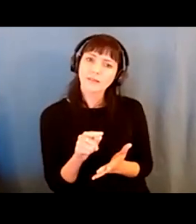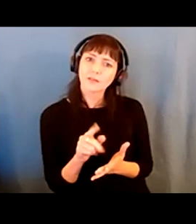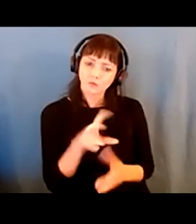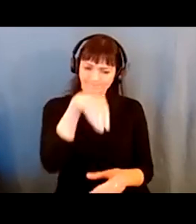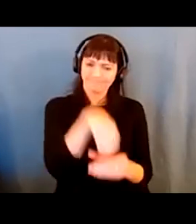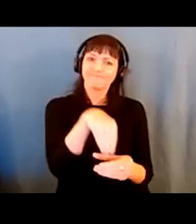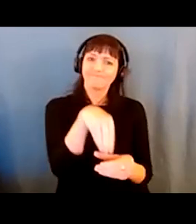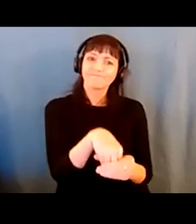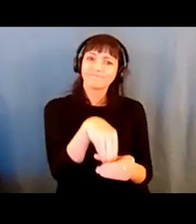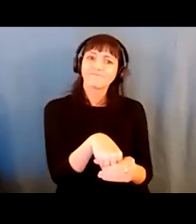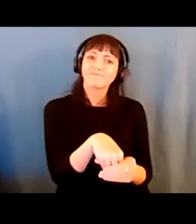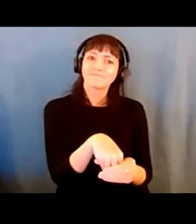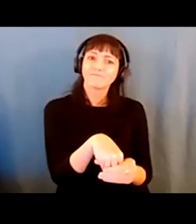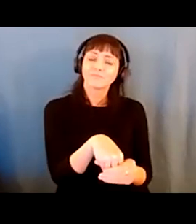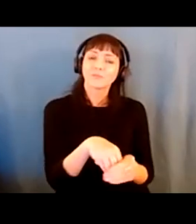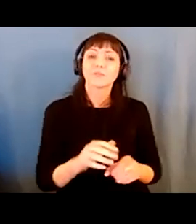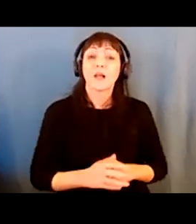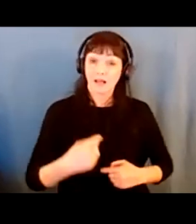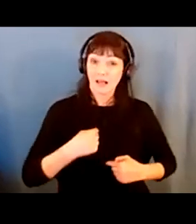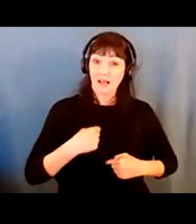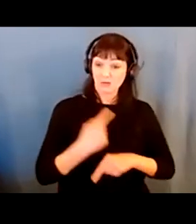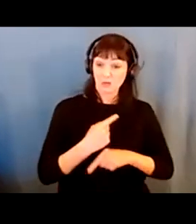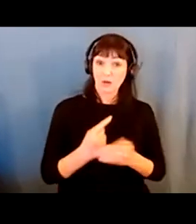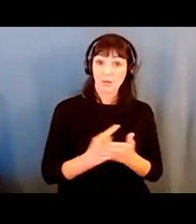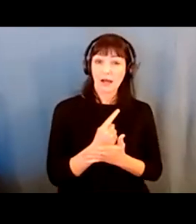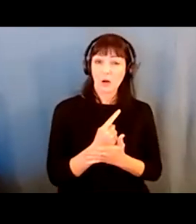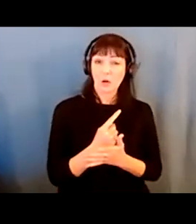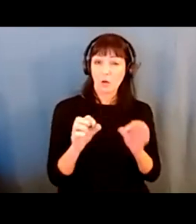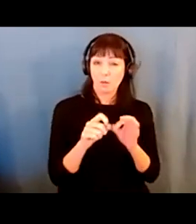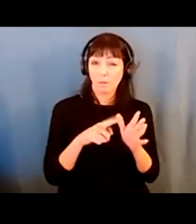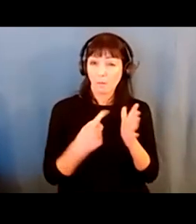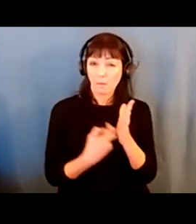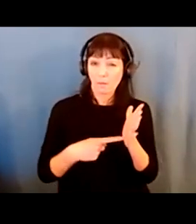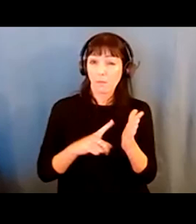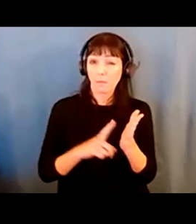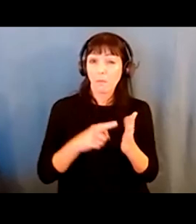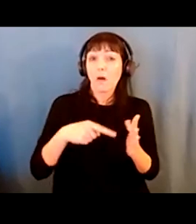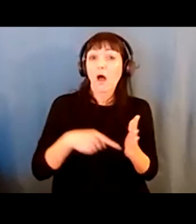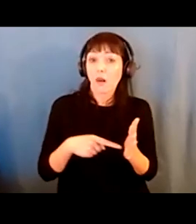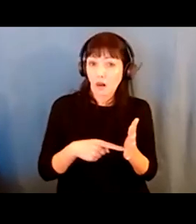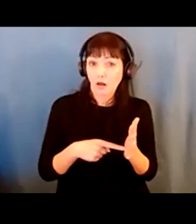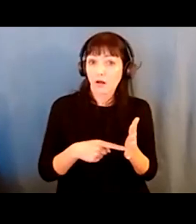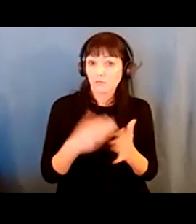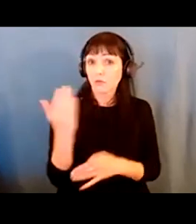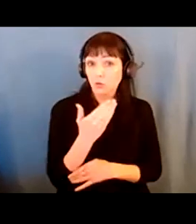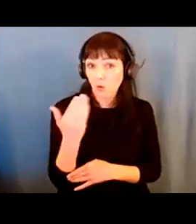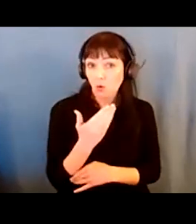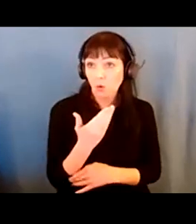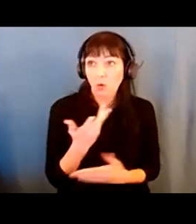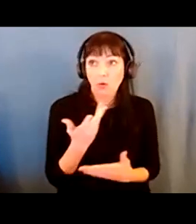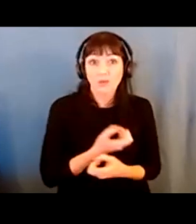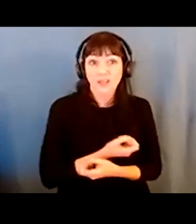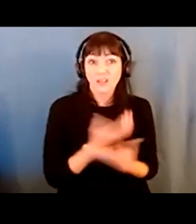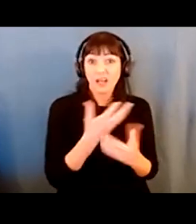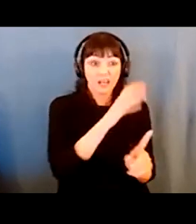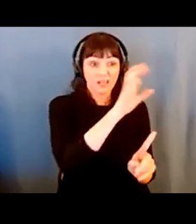of it. And even when I was talking about the Bartlett School of Architecture or any architecture school or any institution,